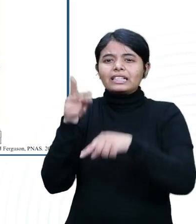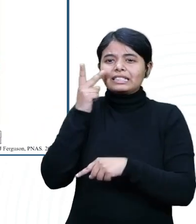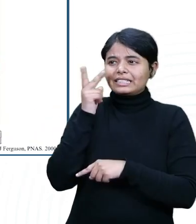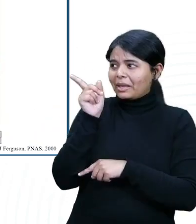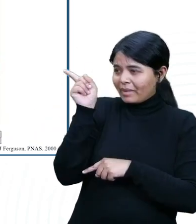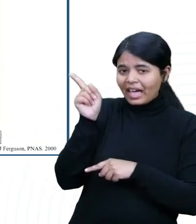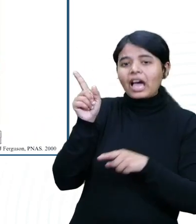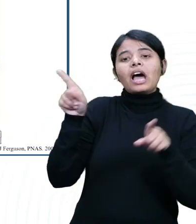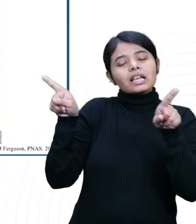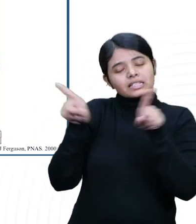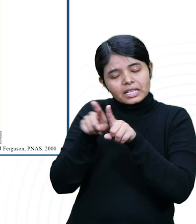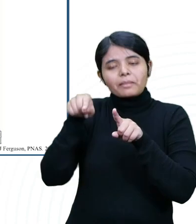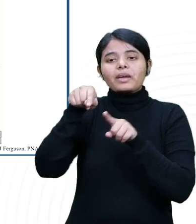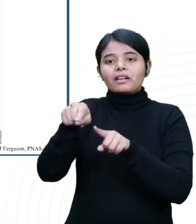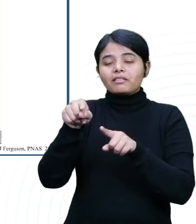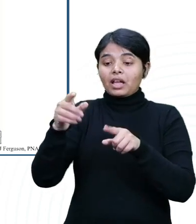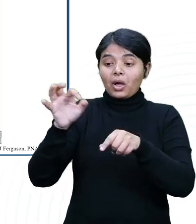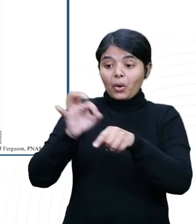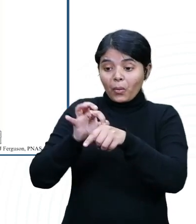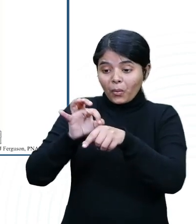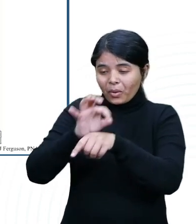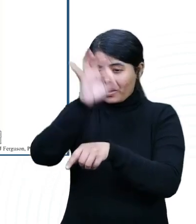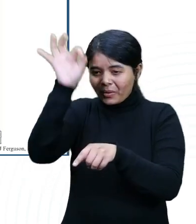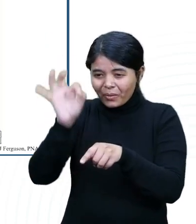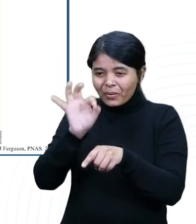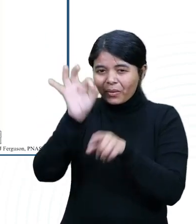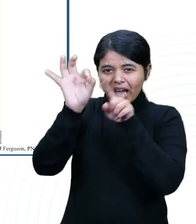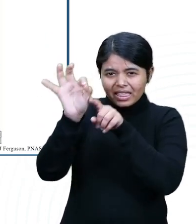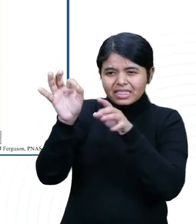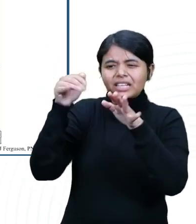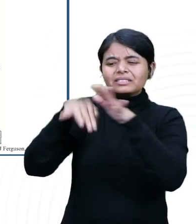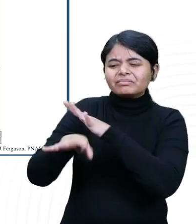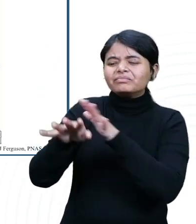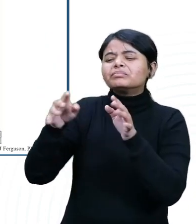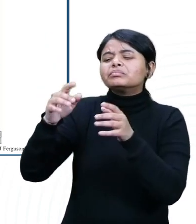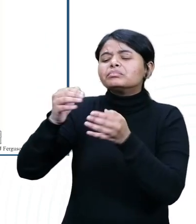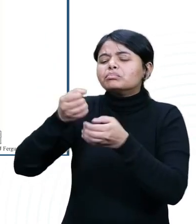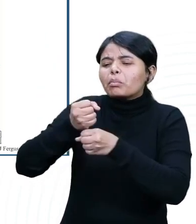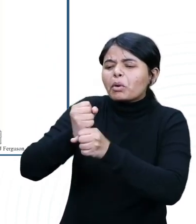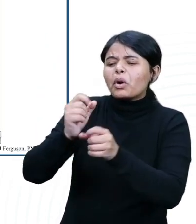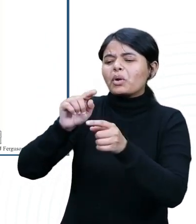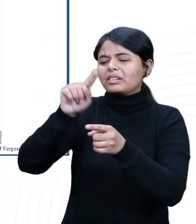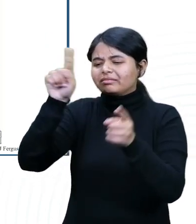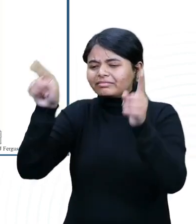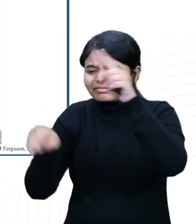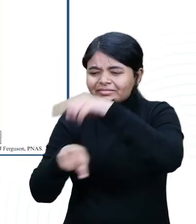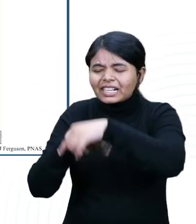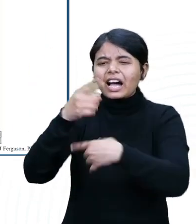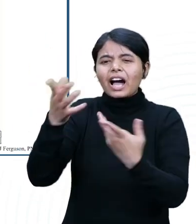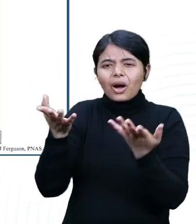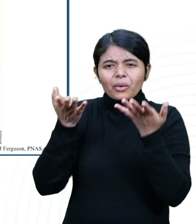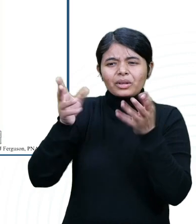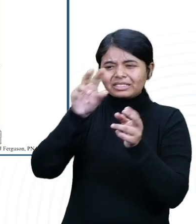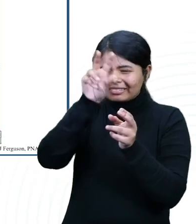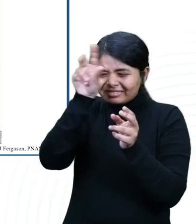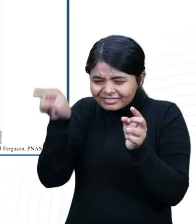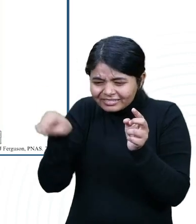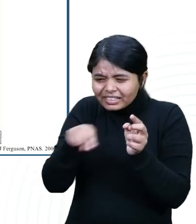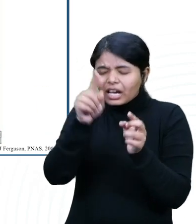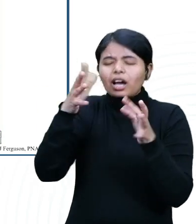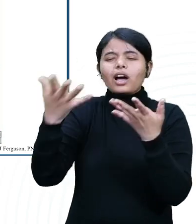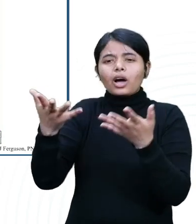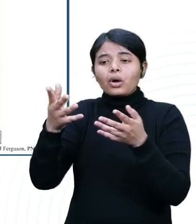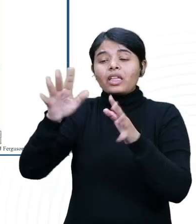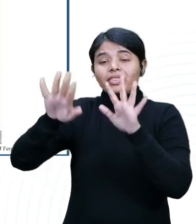So, when we say mammalian pathogens, it does not always mean human pathogens. Many of the parasites infect animals and